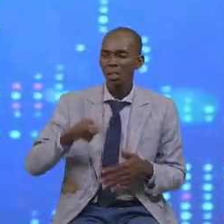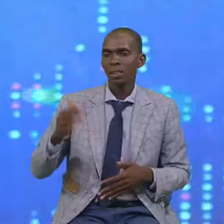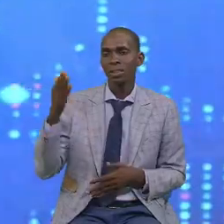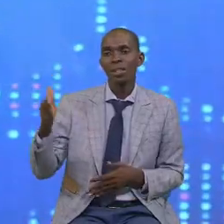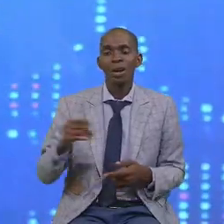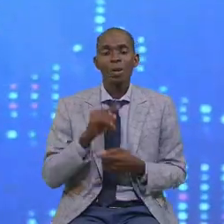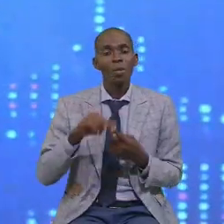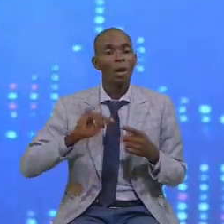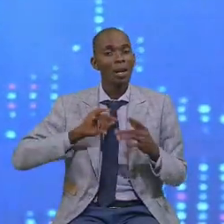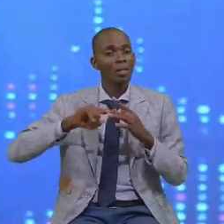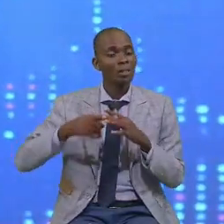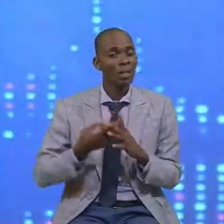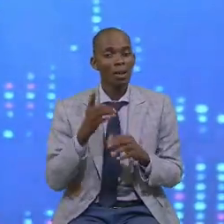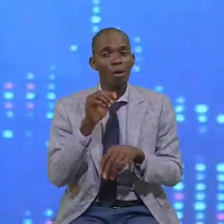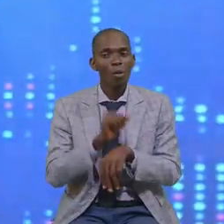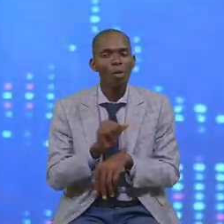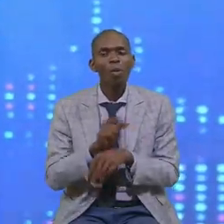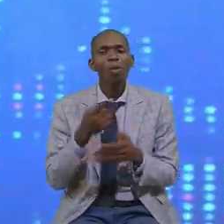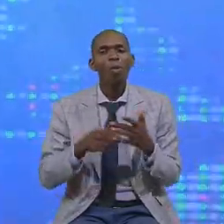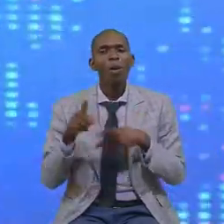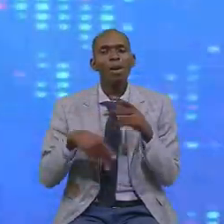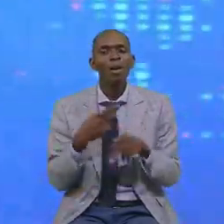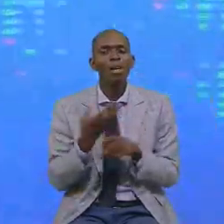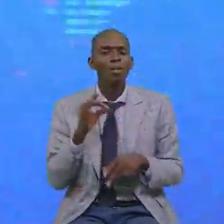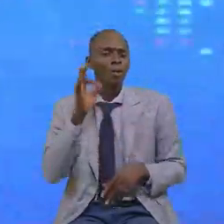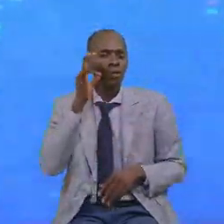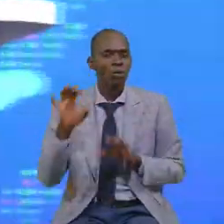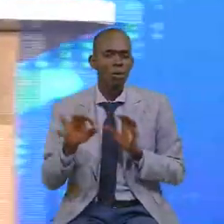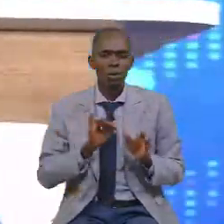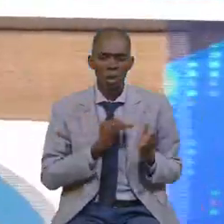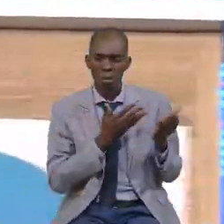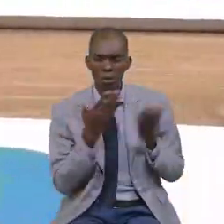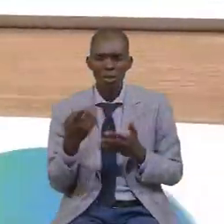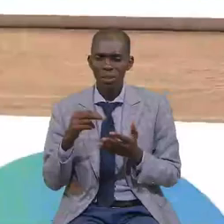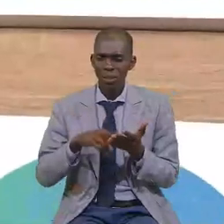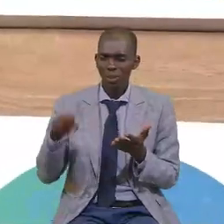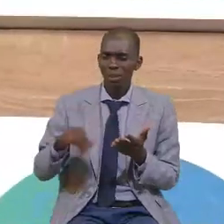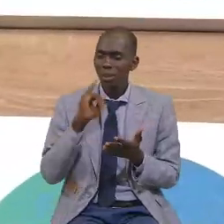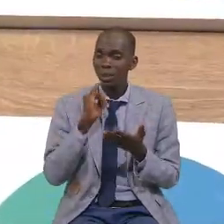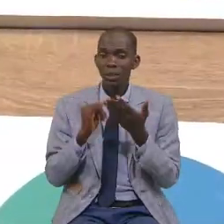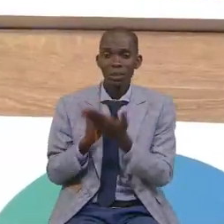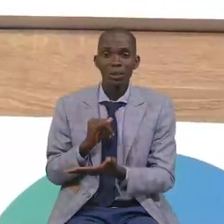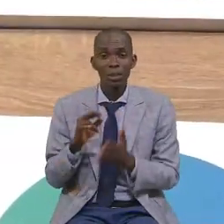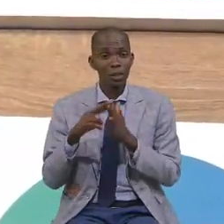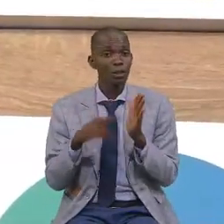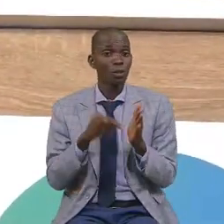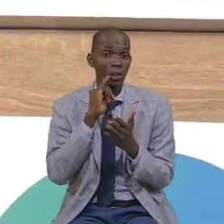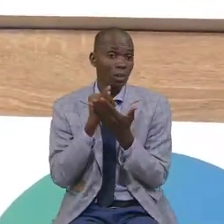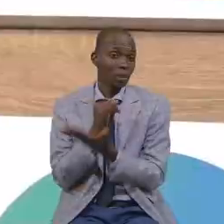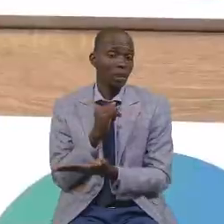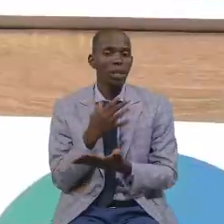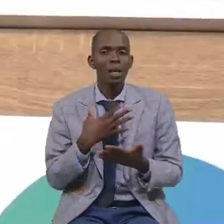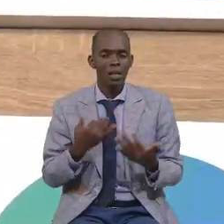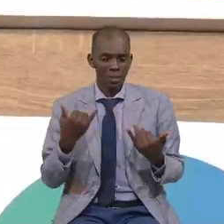when I started working, what kind of fruit did I bear? And the record is still there. And then today, at this time, what kind